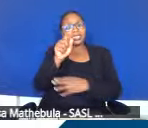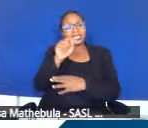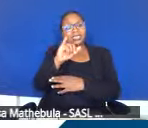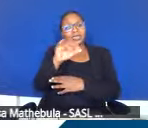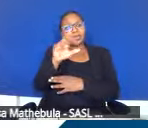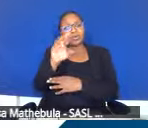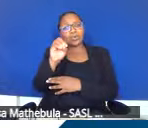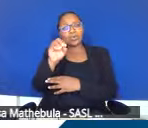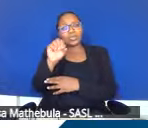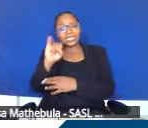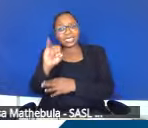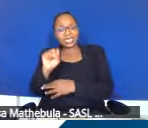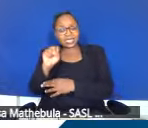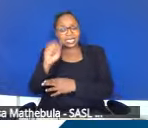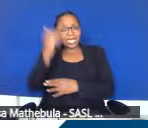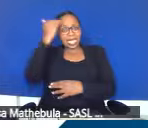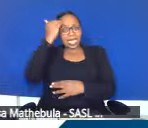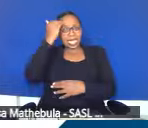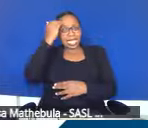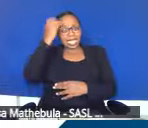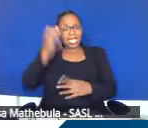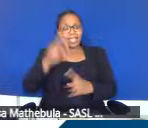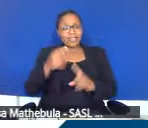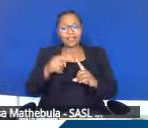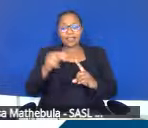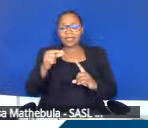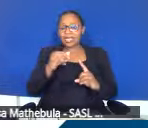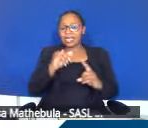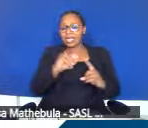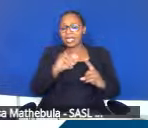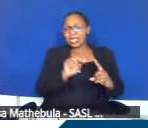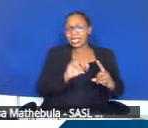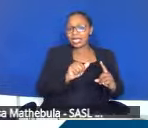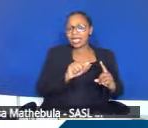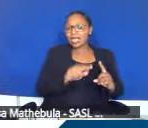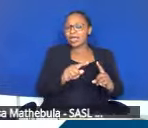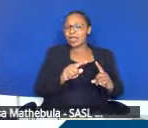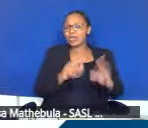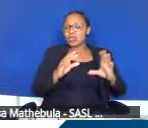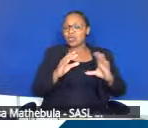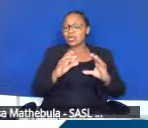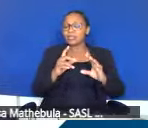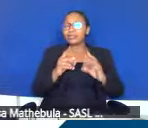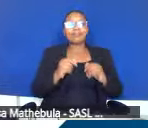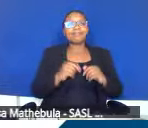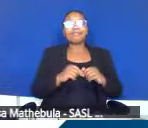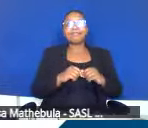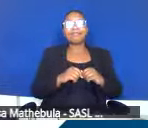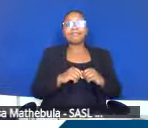if she's not if the gynecologist is not a a